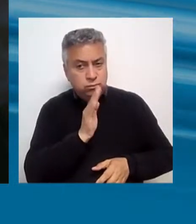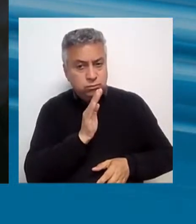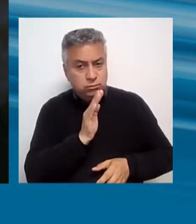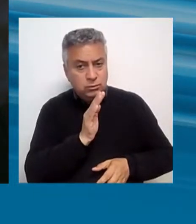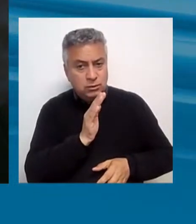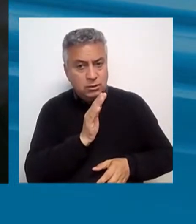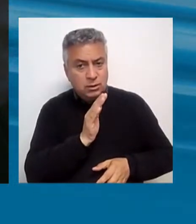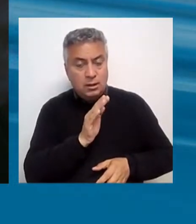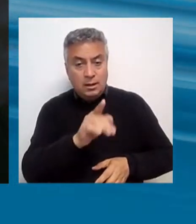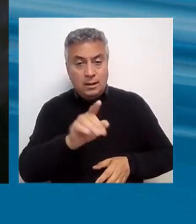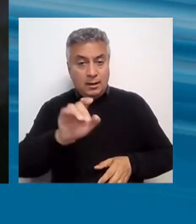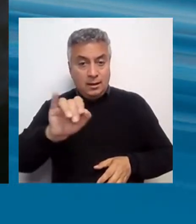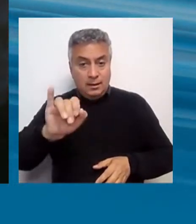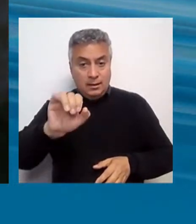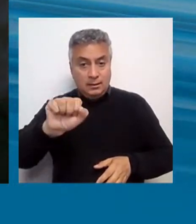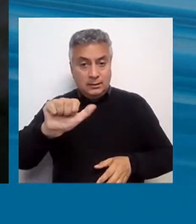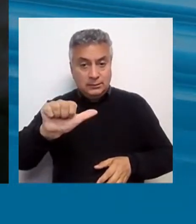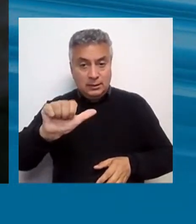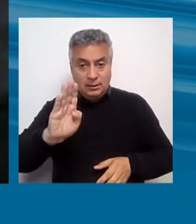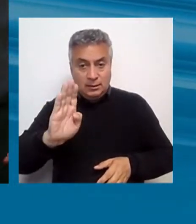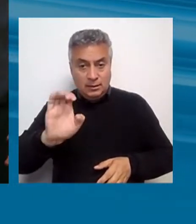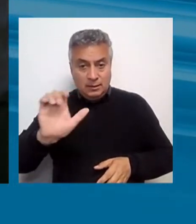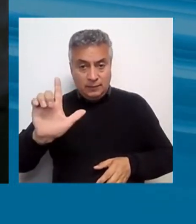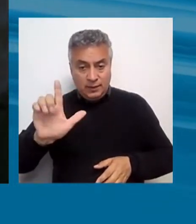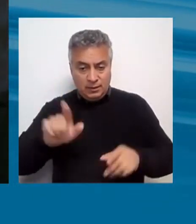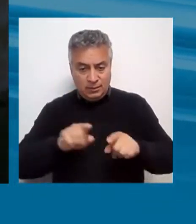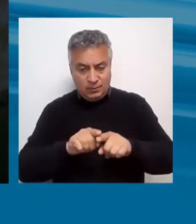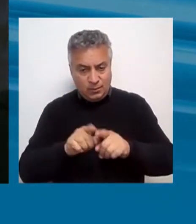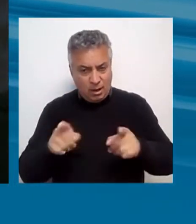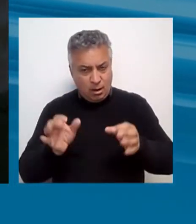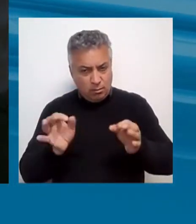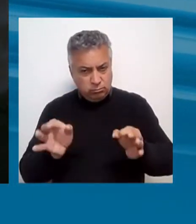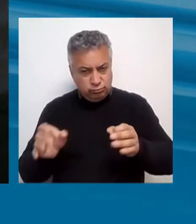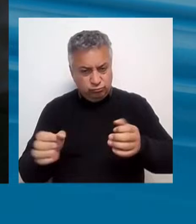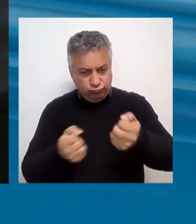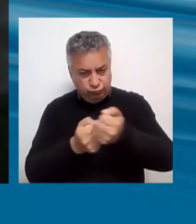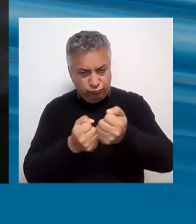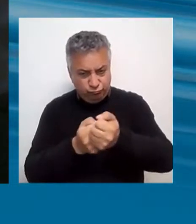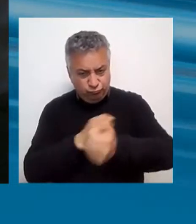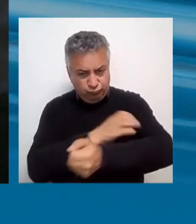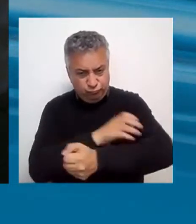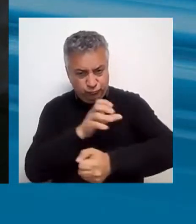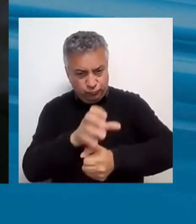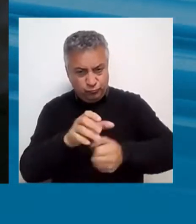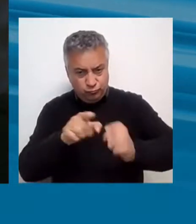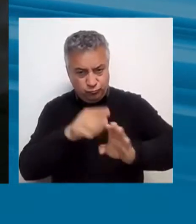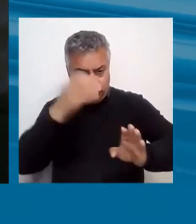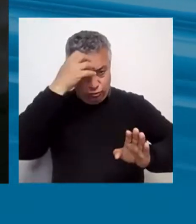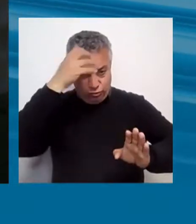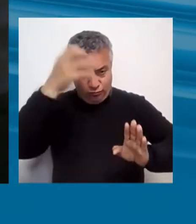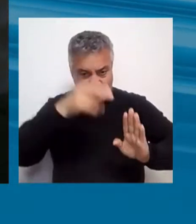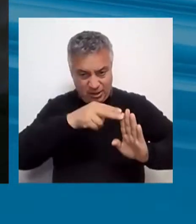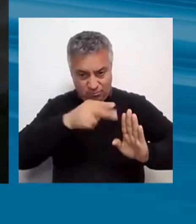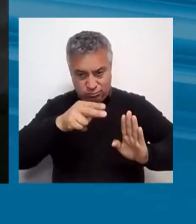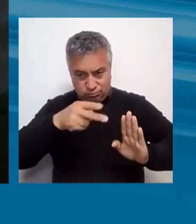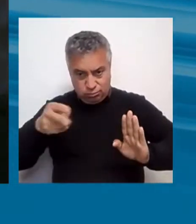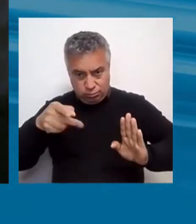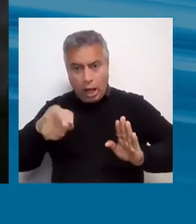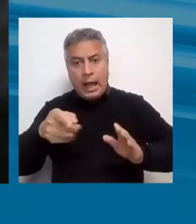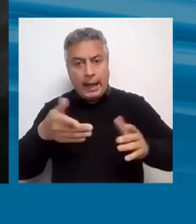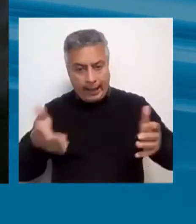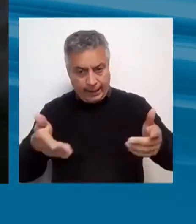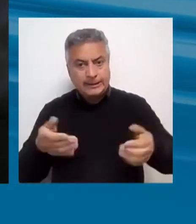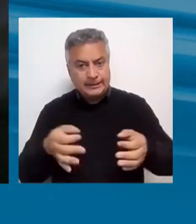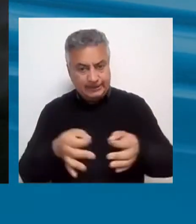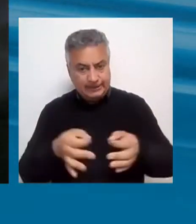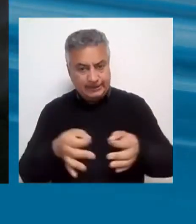Isabel very well put it, we need to strengthen the social and economic policies that may go beyond different administrations, and therefore